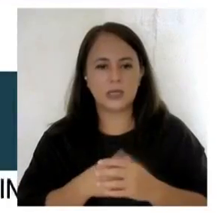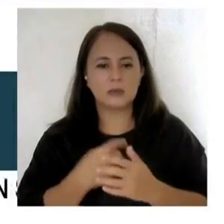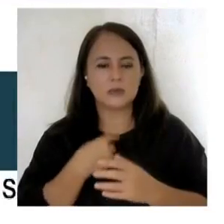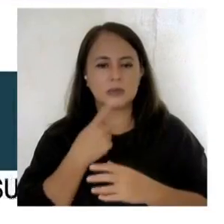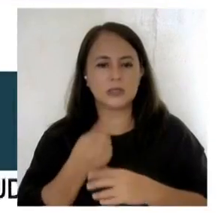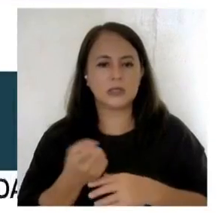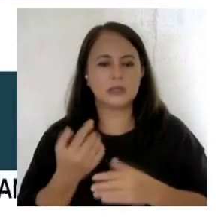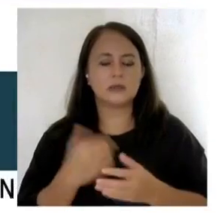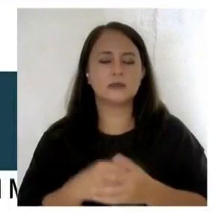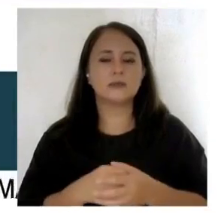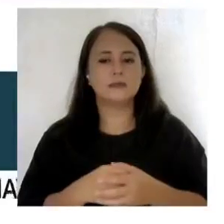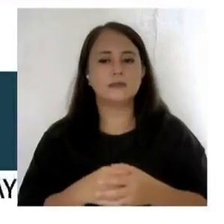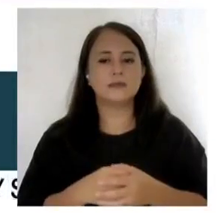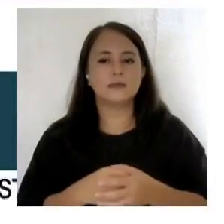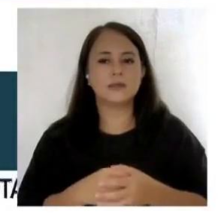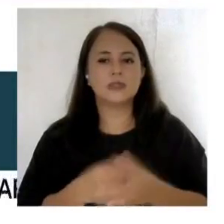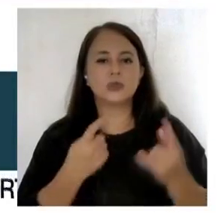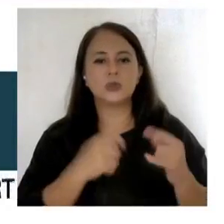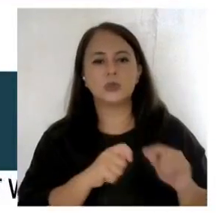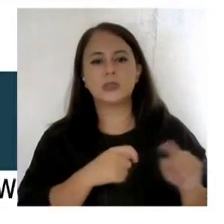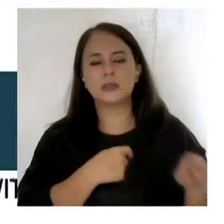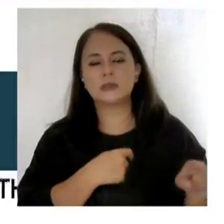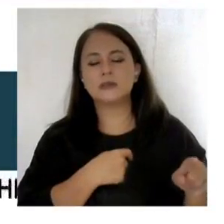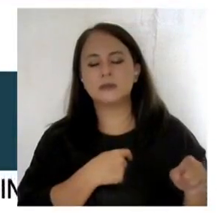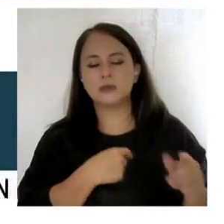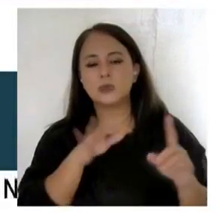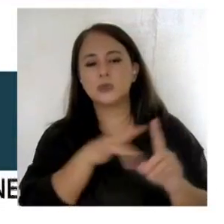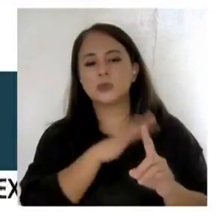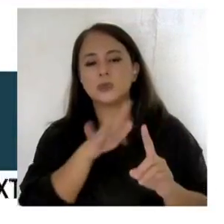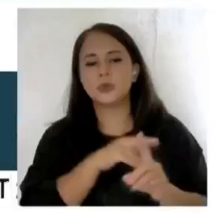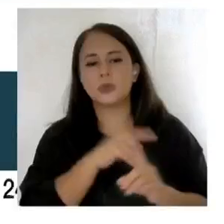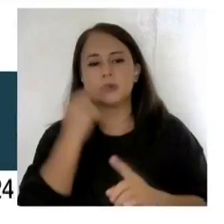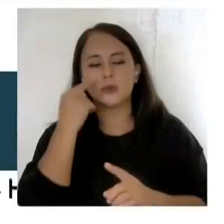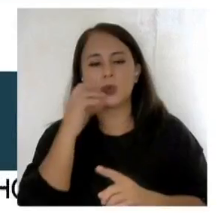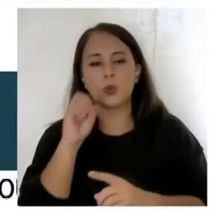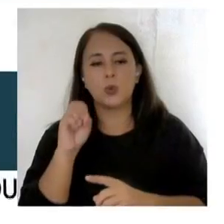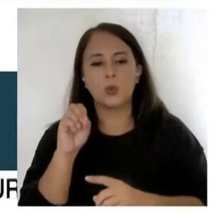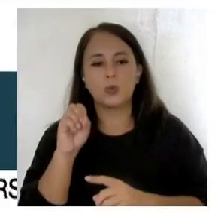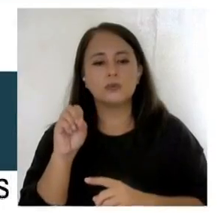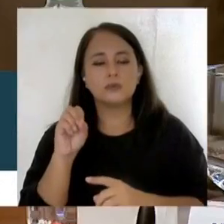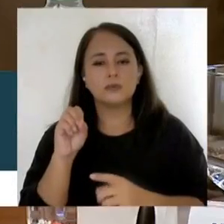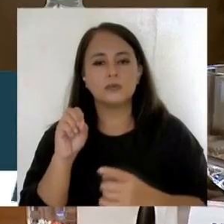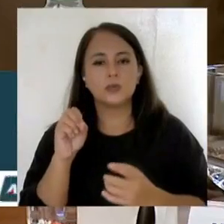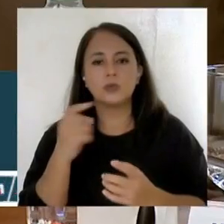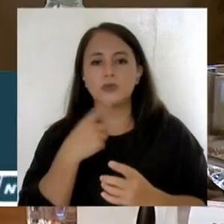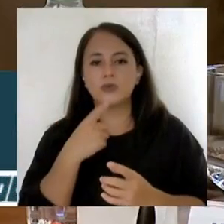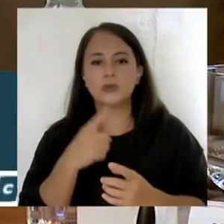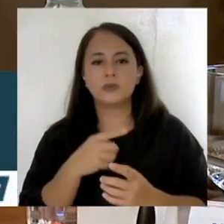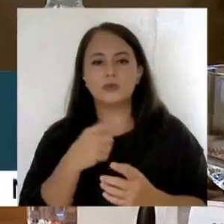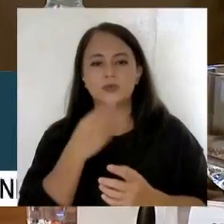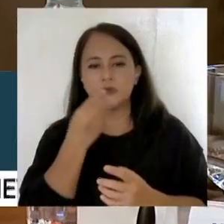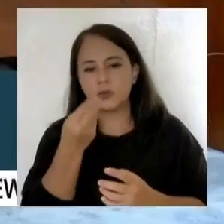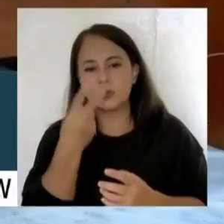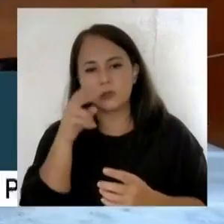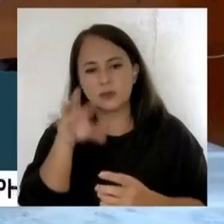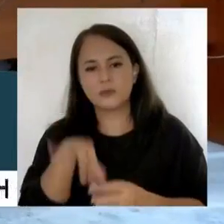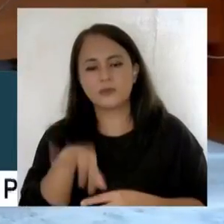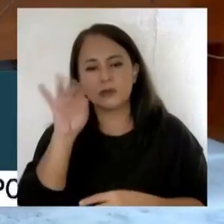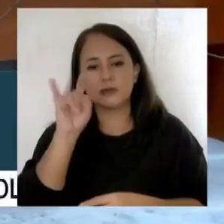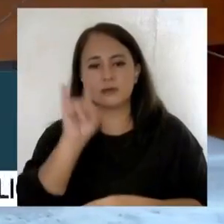you try to observe how it is in Negros Oriental. Very seldom can you find a media